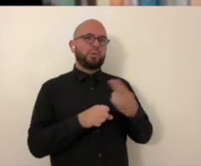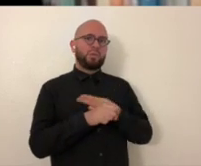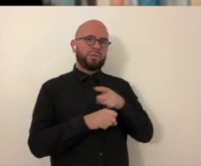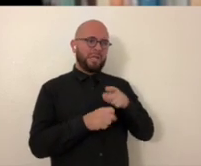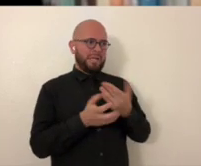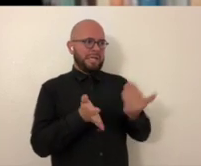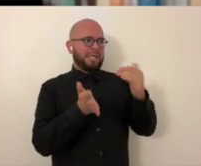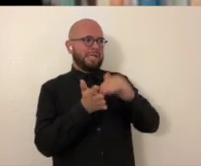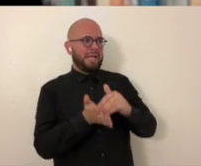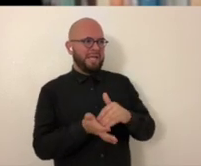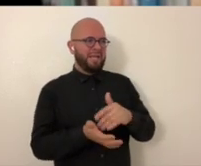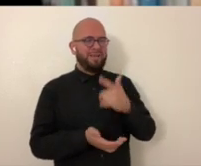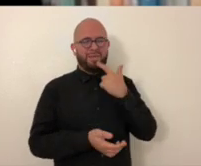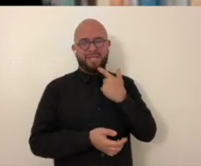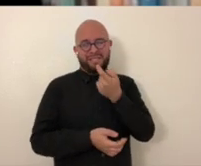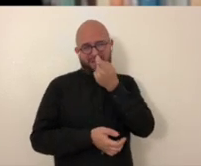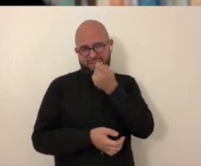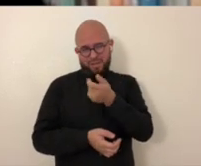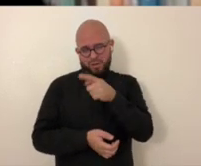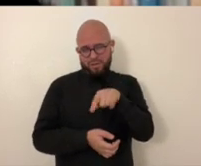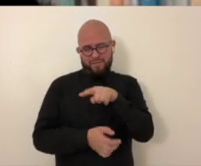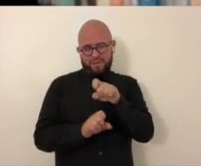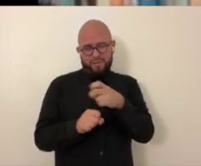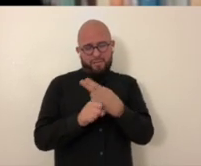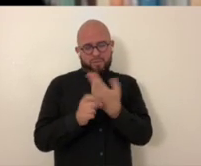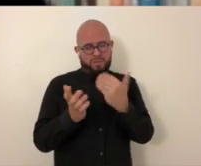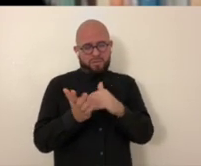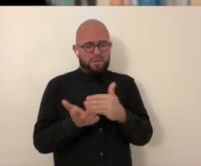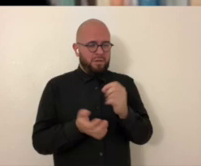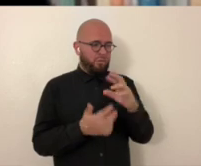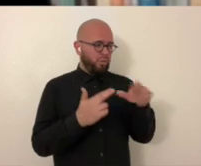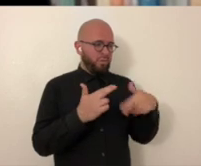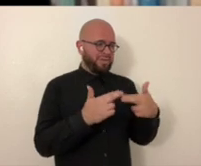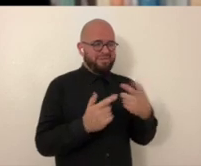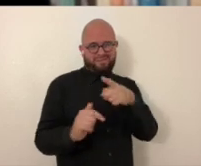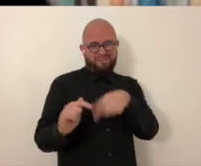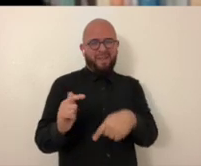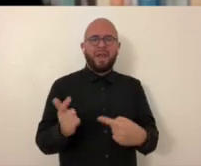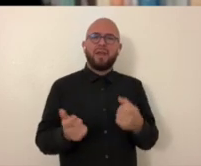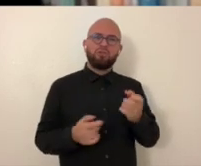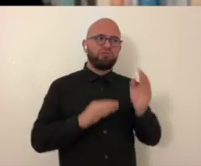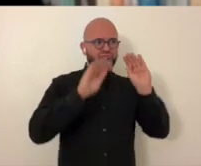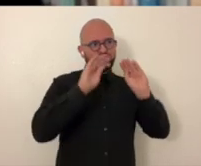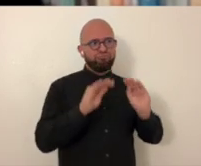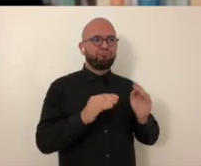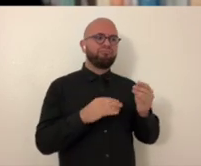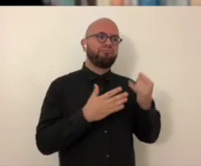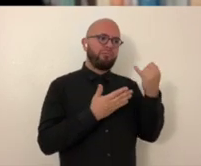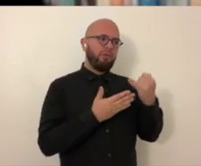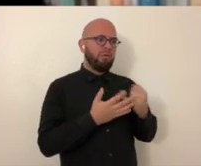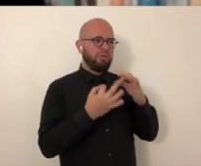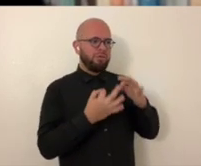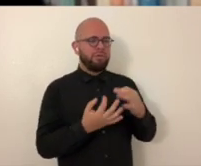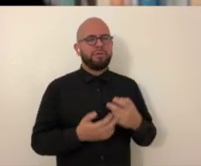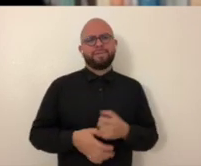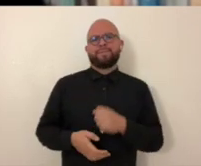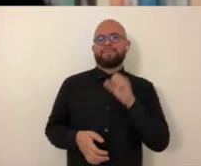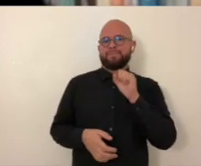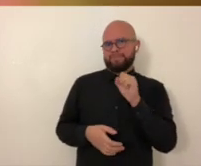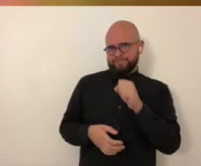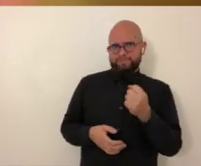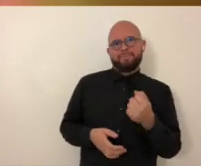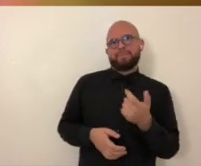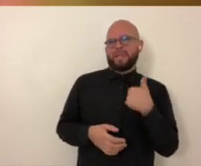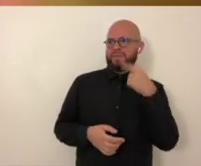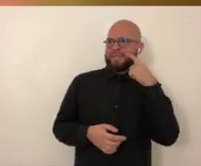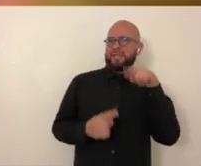pretty great thing to do, a great way to reuse it because so little of it can be reused or recycled.